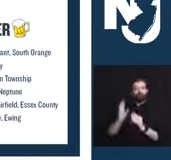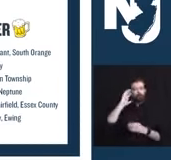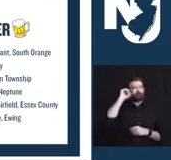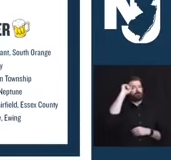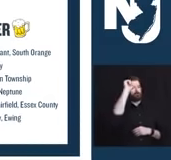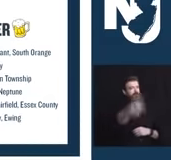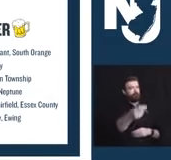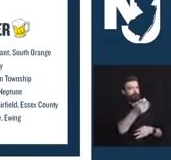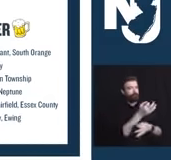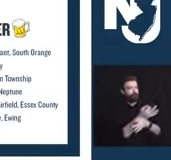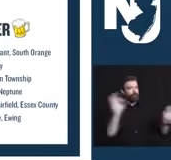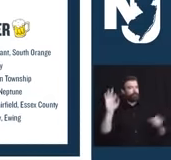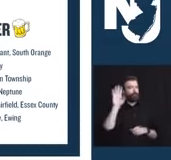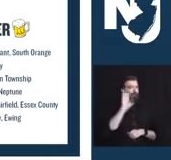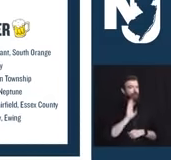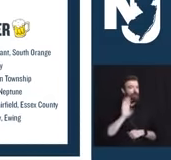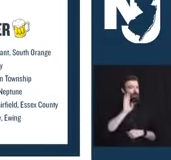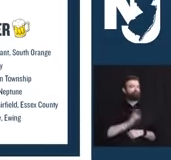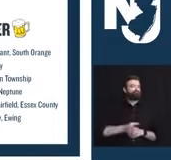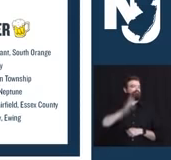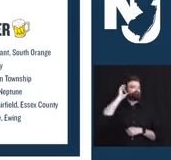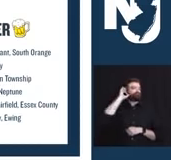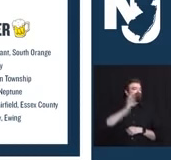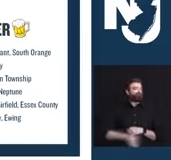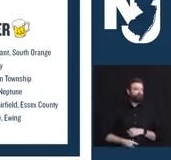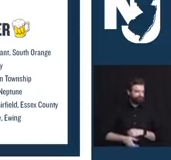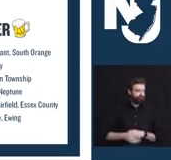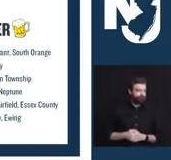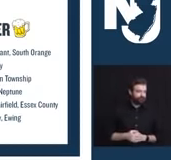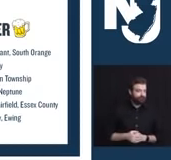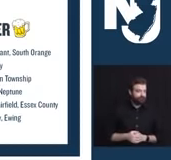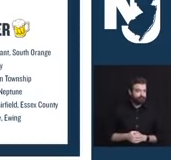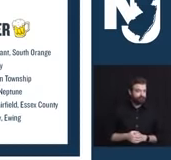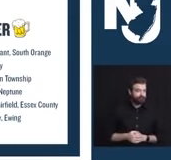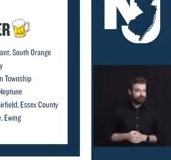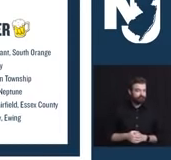beer, courtesy of the participating brewery.